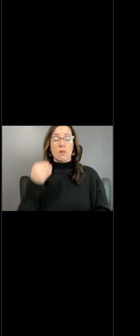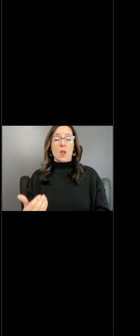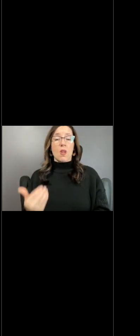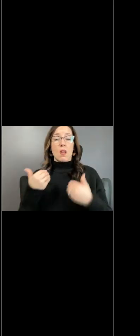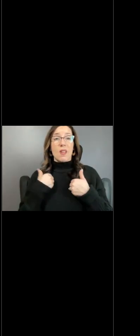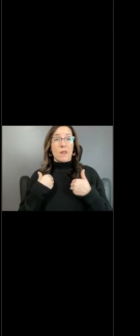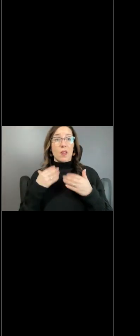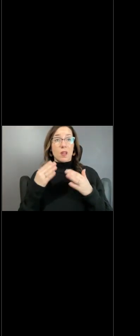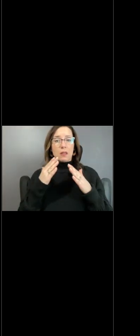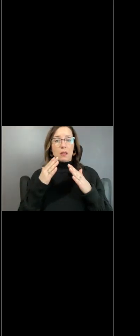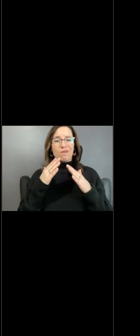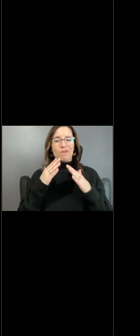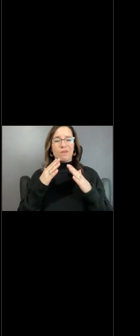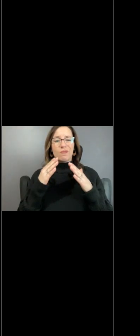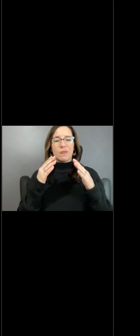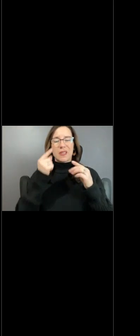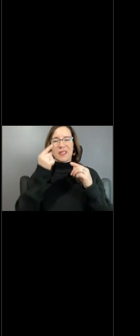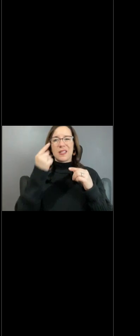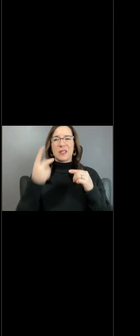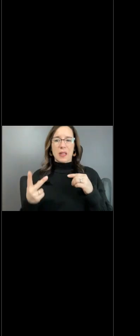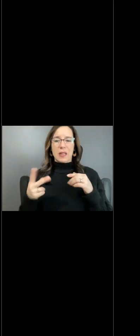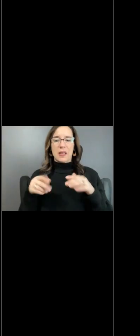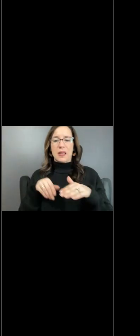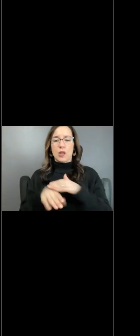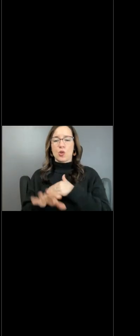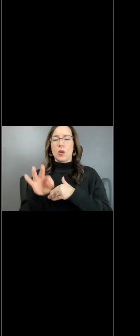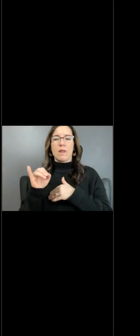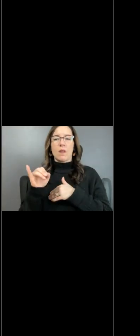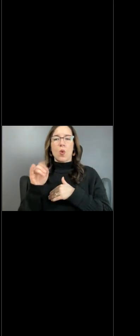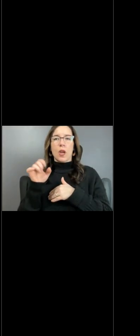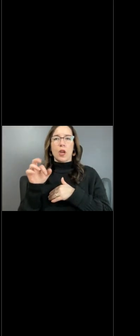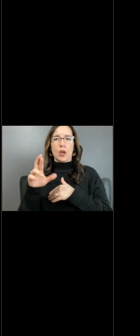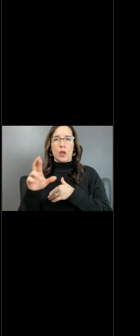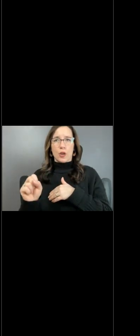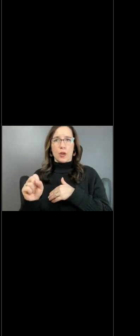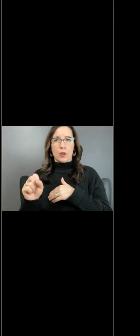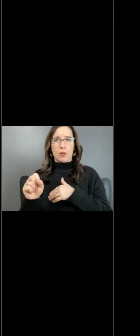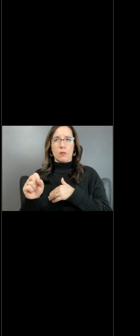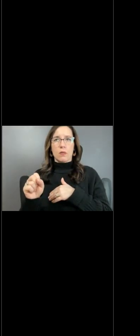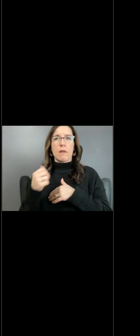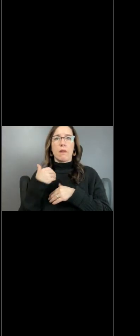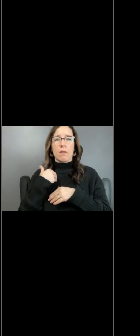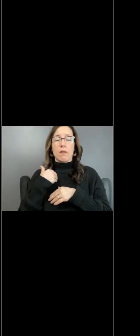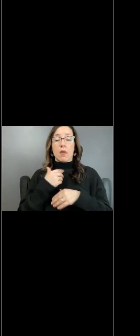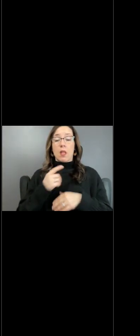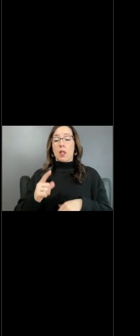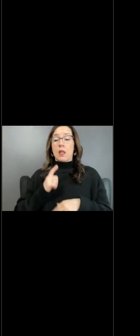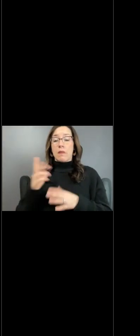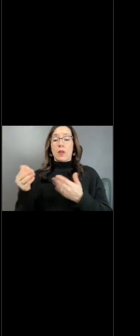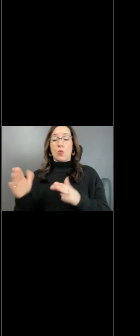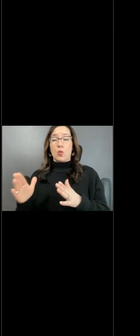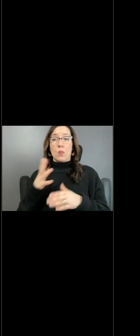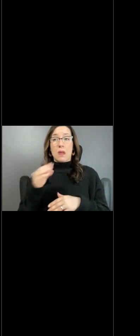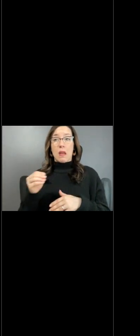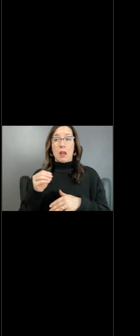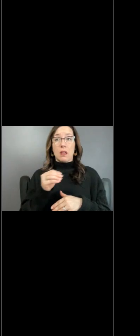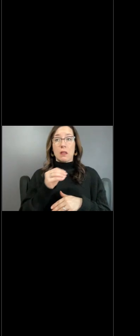split entry foyer with the foyer and living room on an accessible